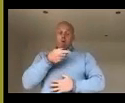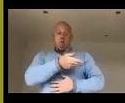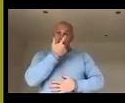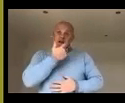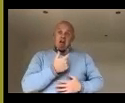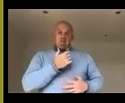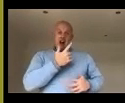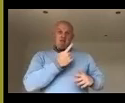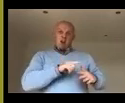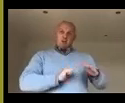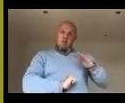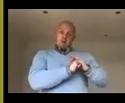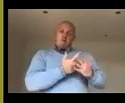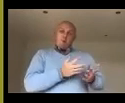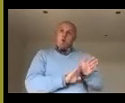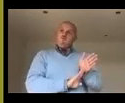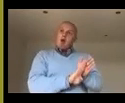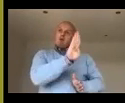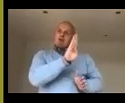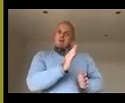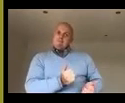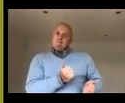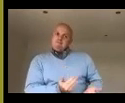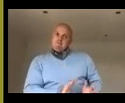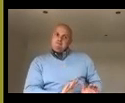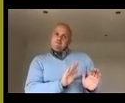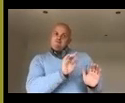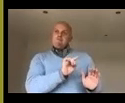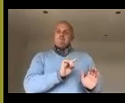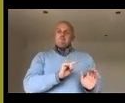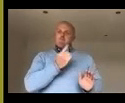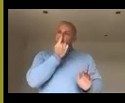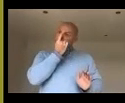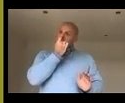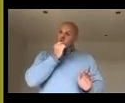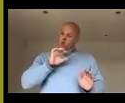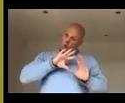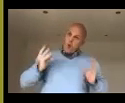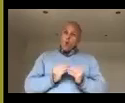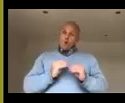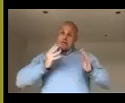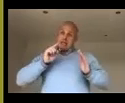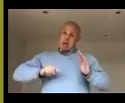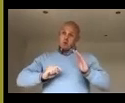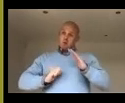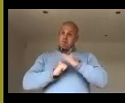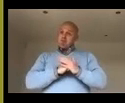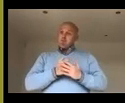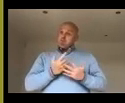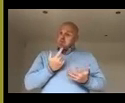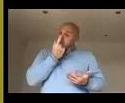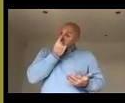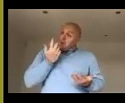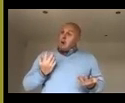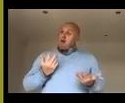for recovery activities. So there is potentially £10,000 available for each